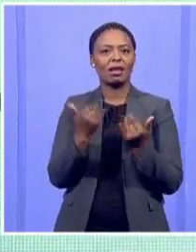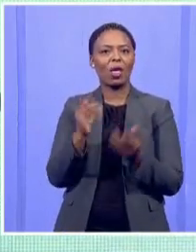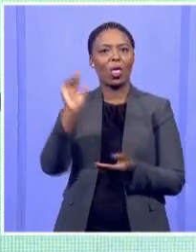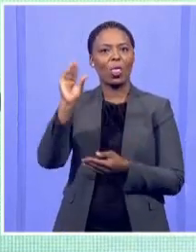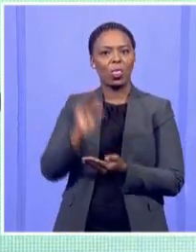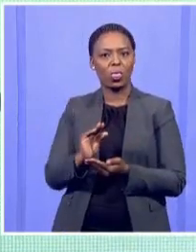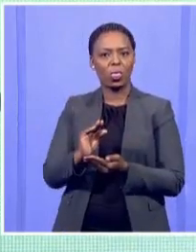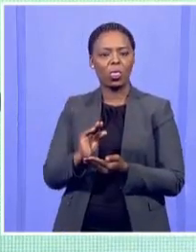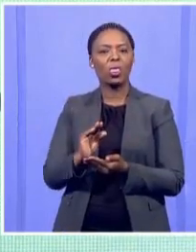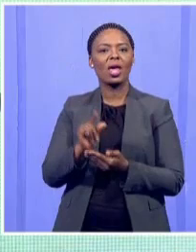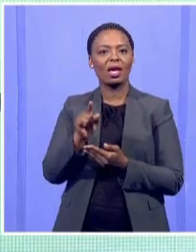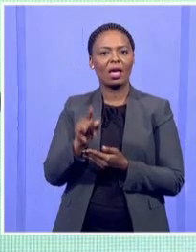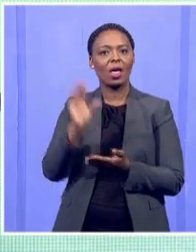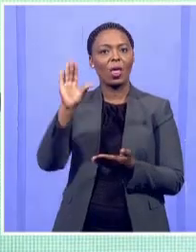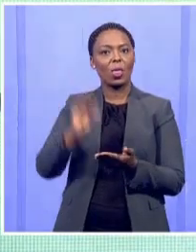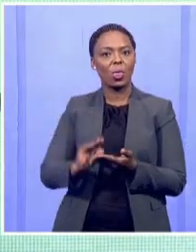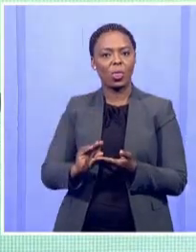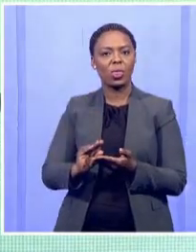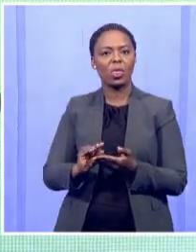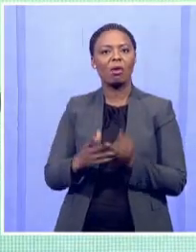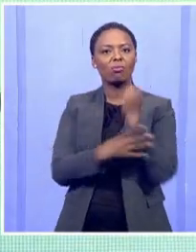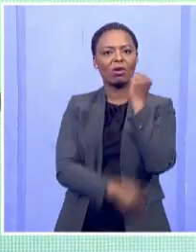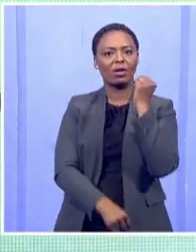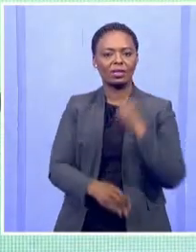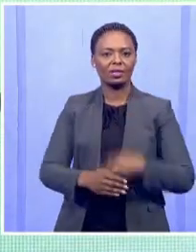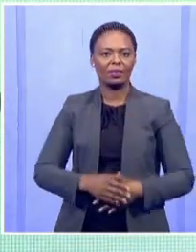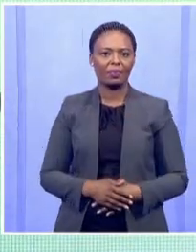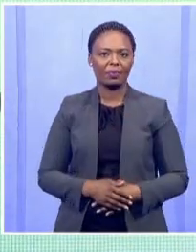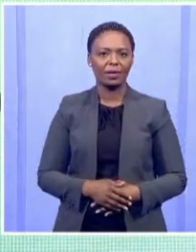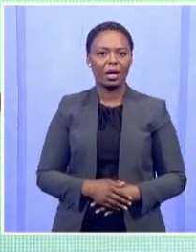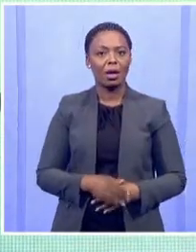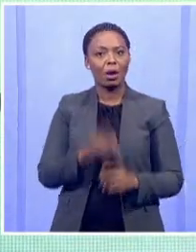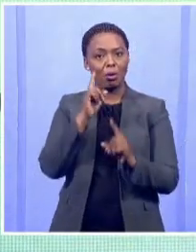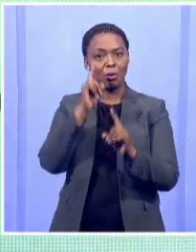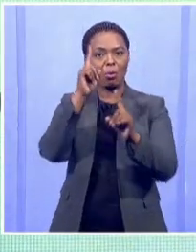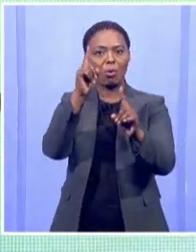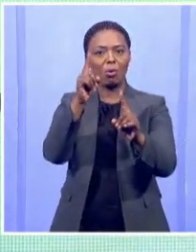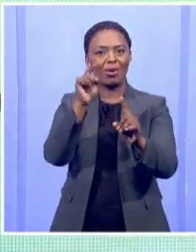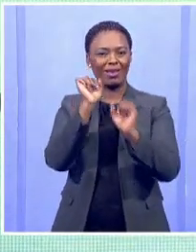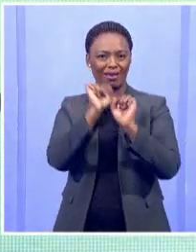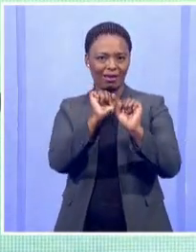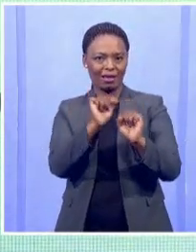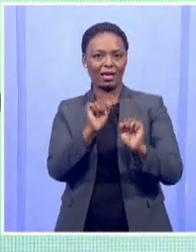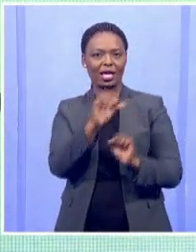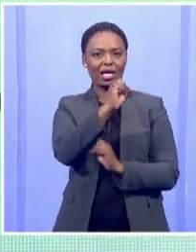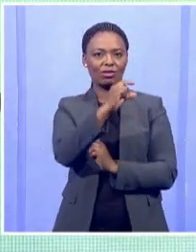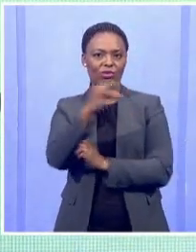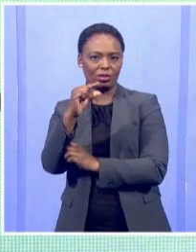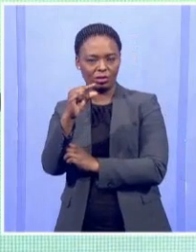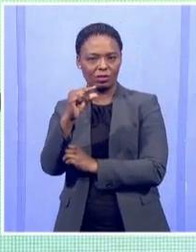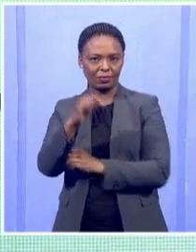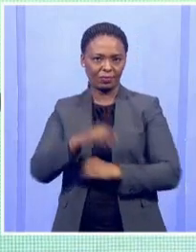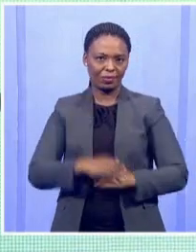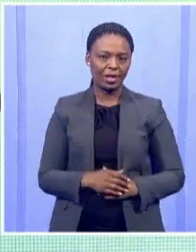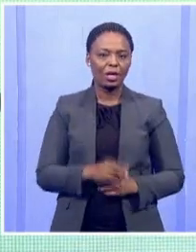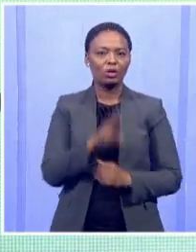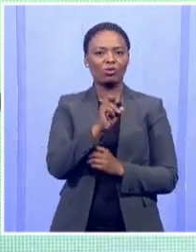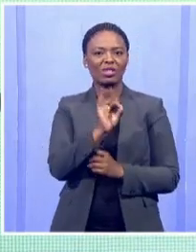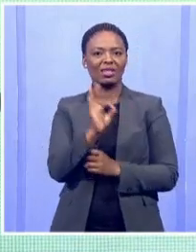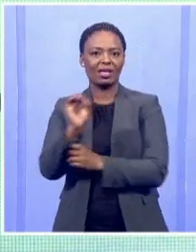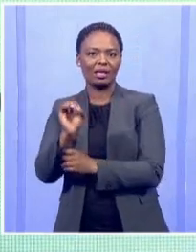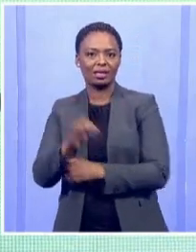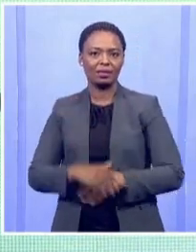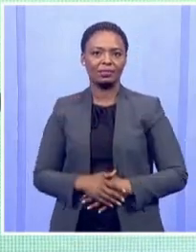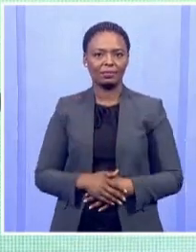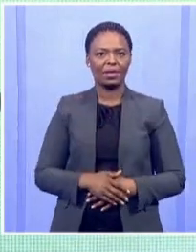done to reach the SDG goals of 2030. These demographic shifts